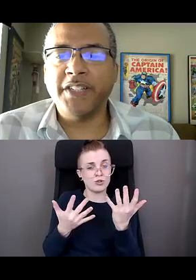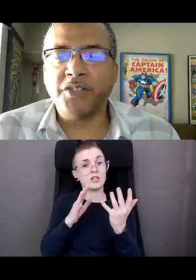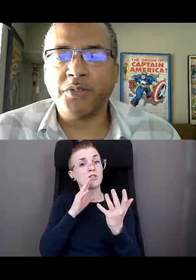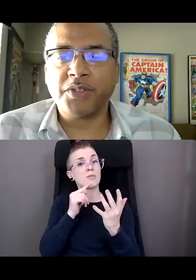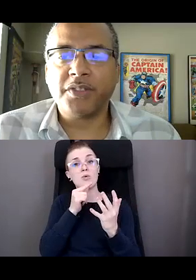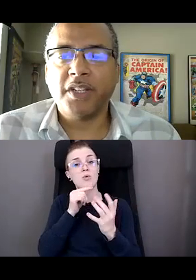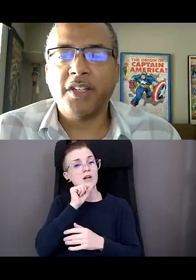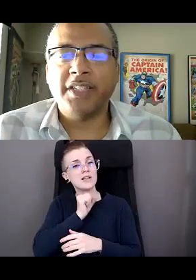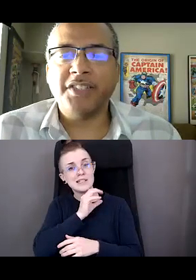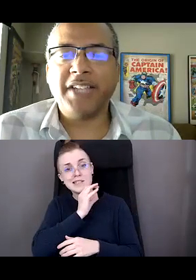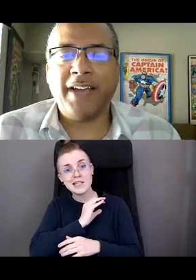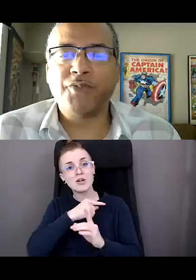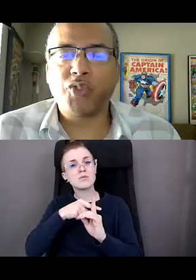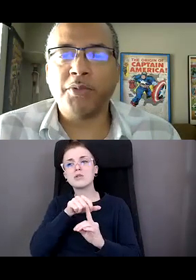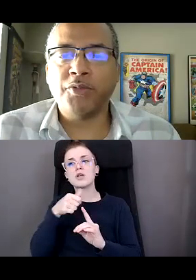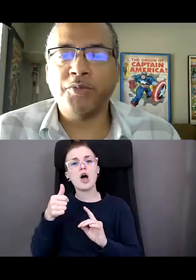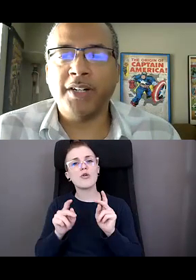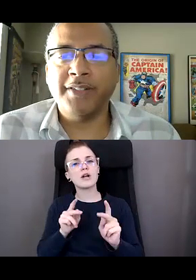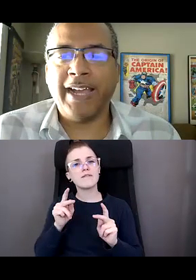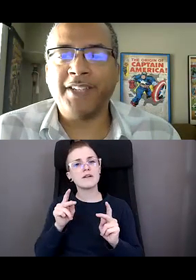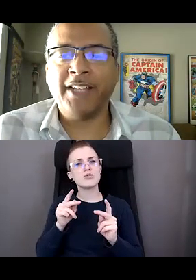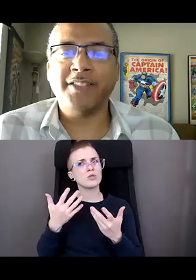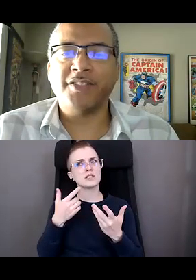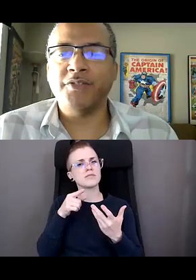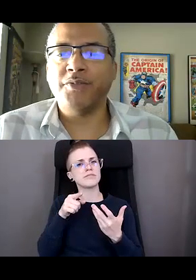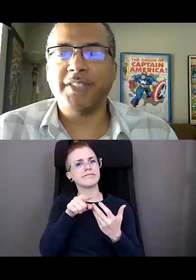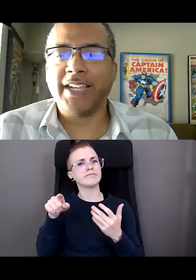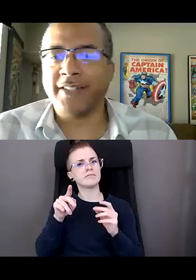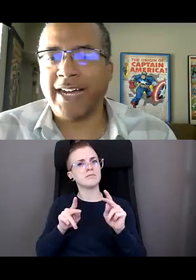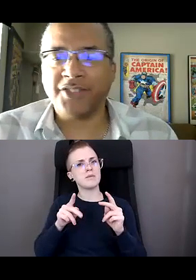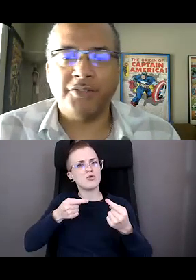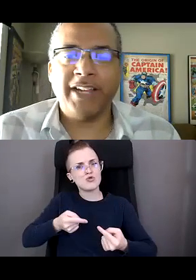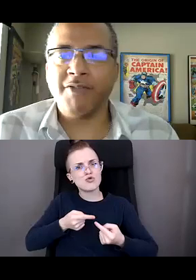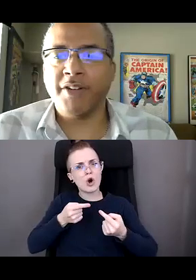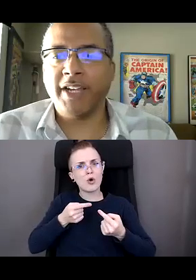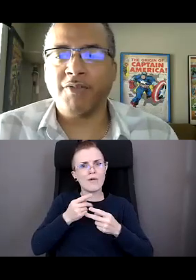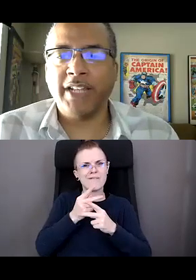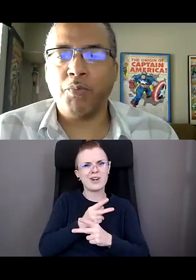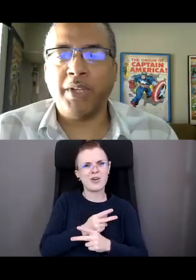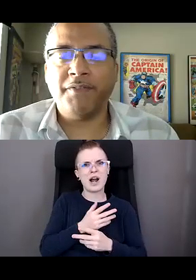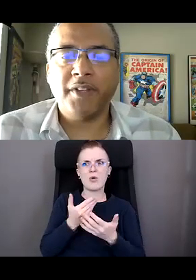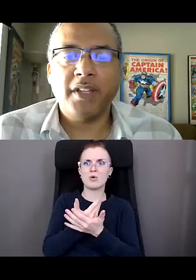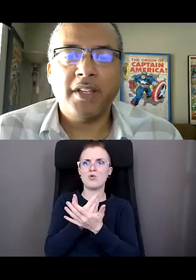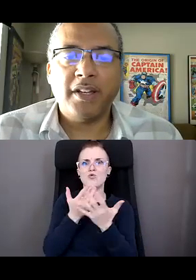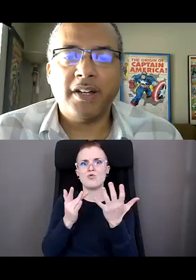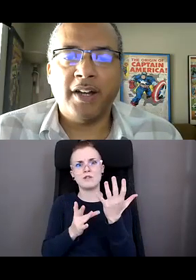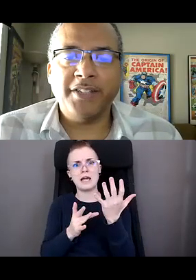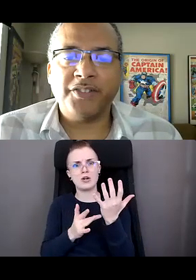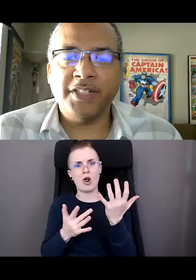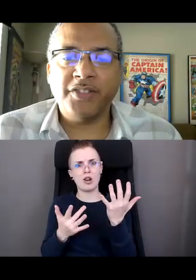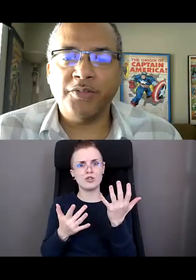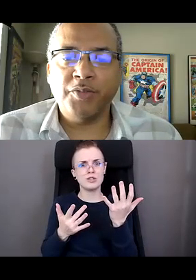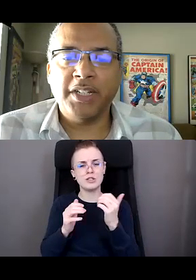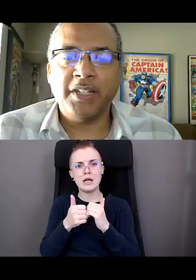other individuals, they just have trouble navigating this new technological era that we've